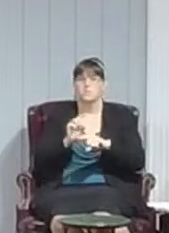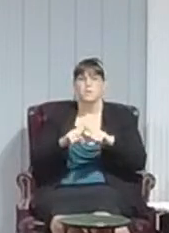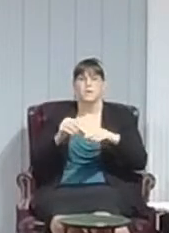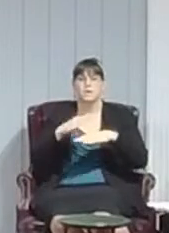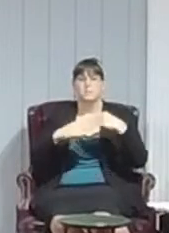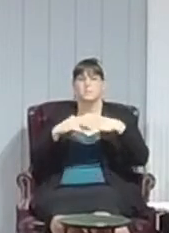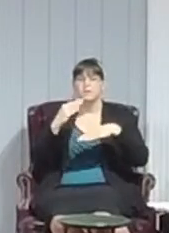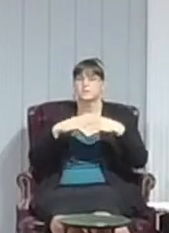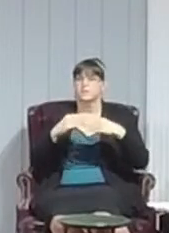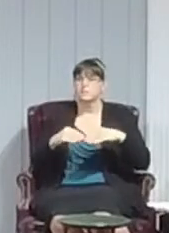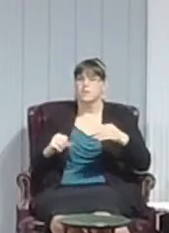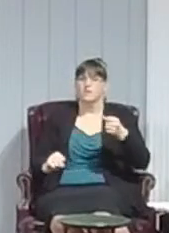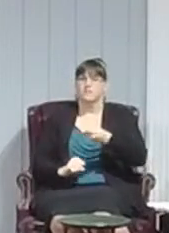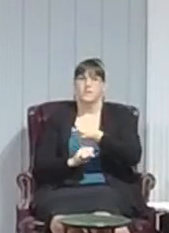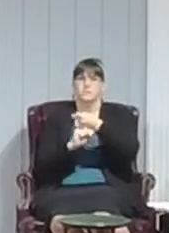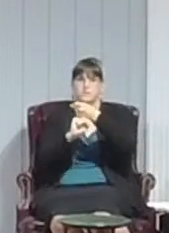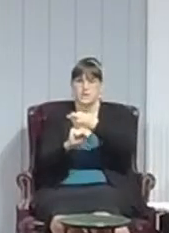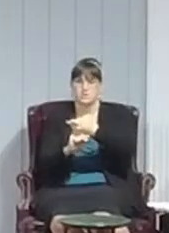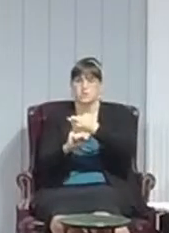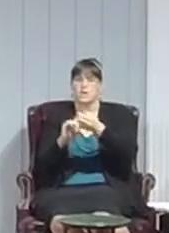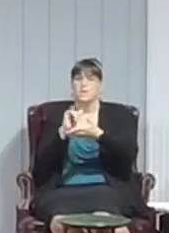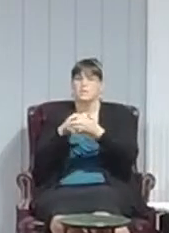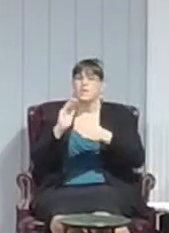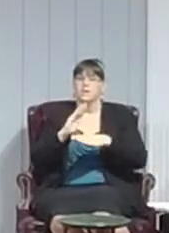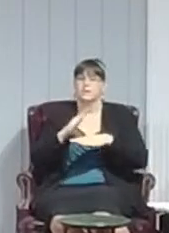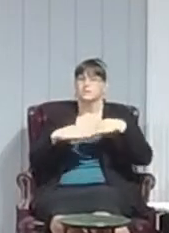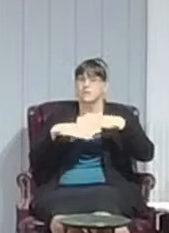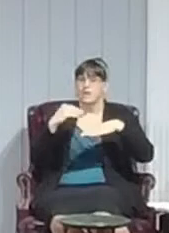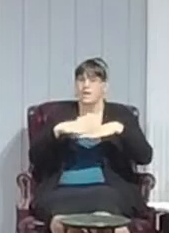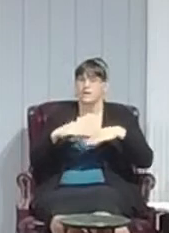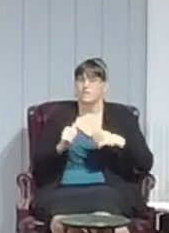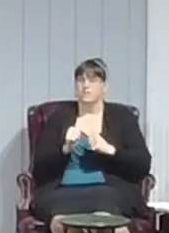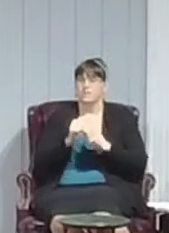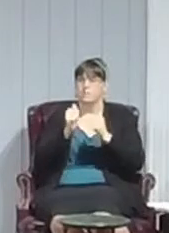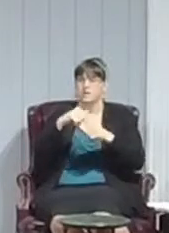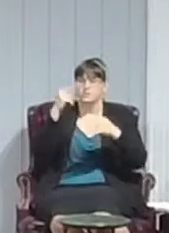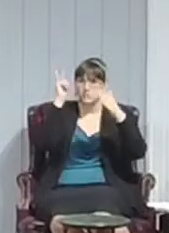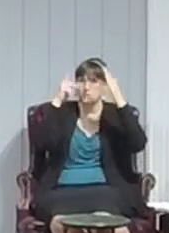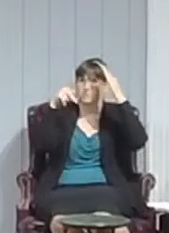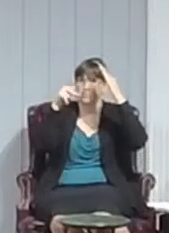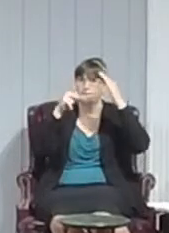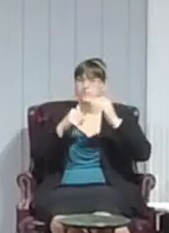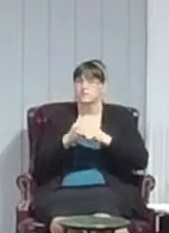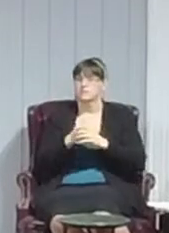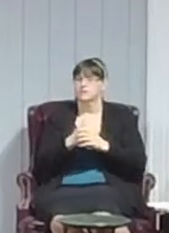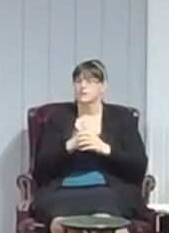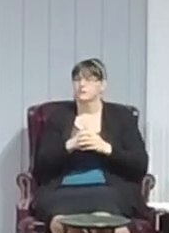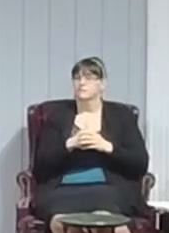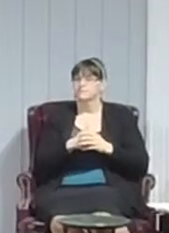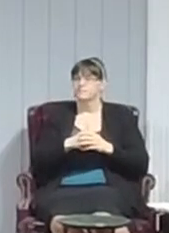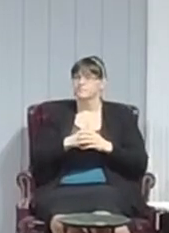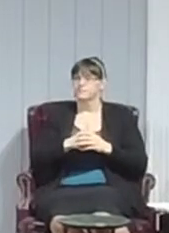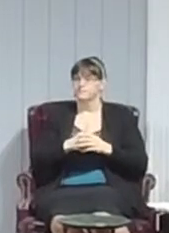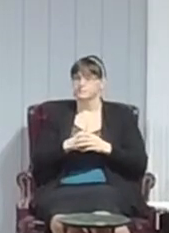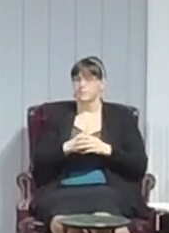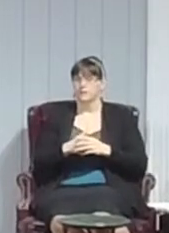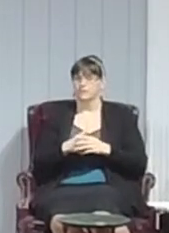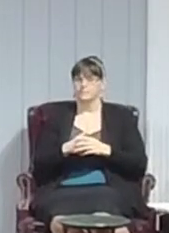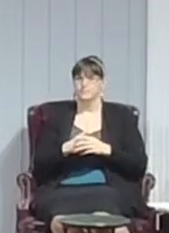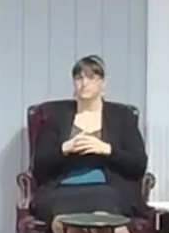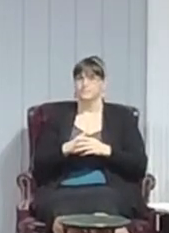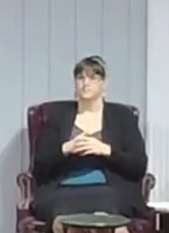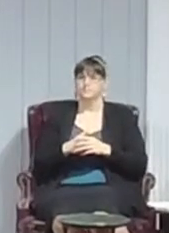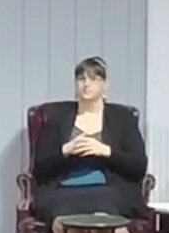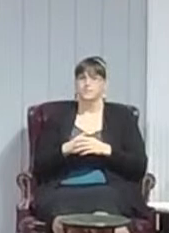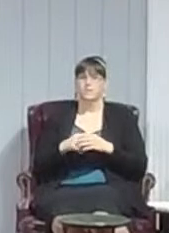builds it upon a foundation that is laid of the apostles and prophets, is what the Bible says in Ephesians chapter 2 and verse